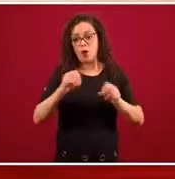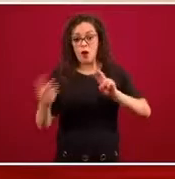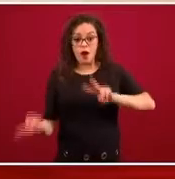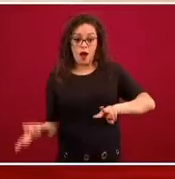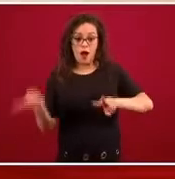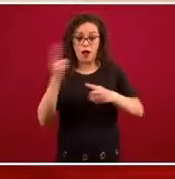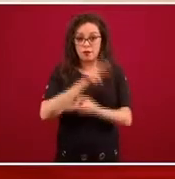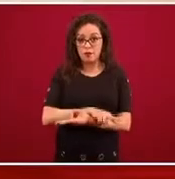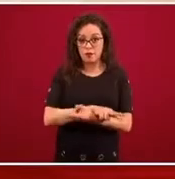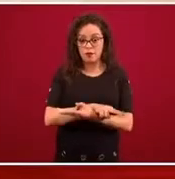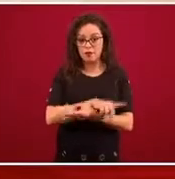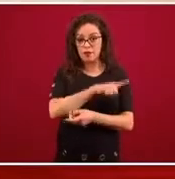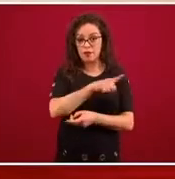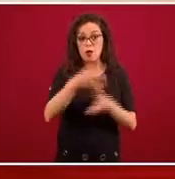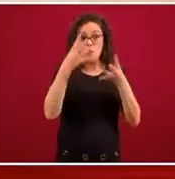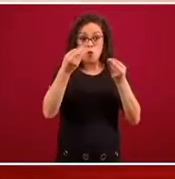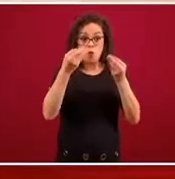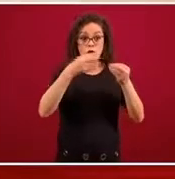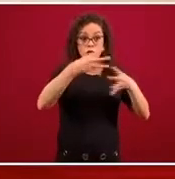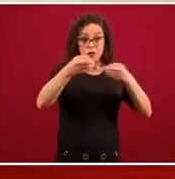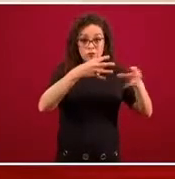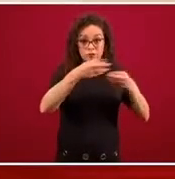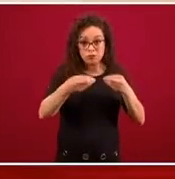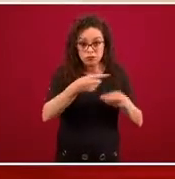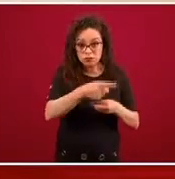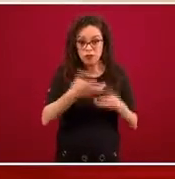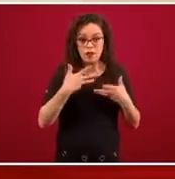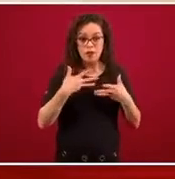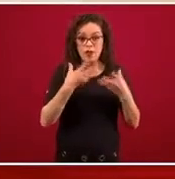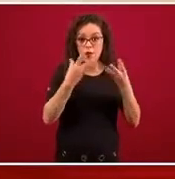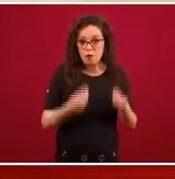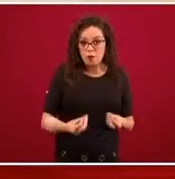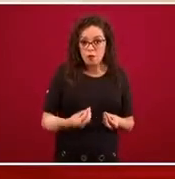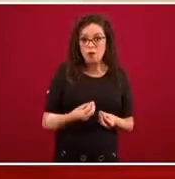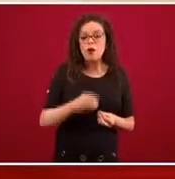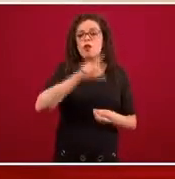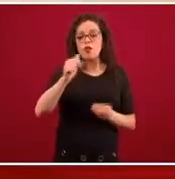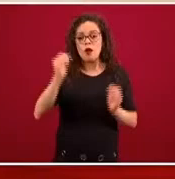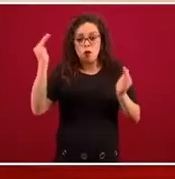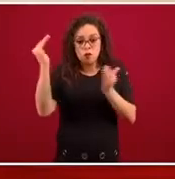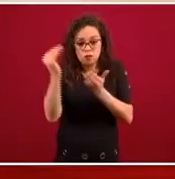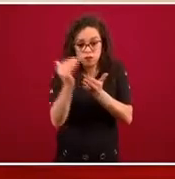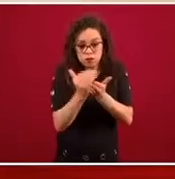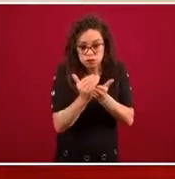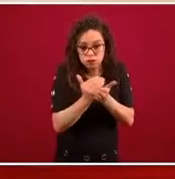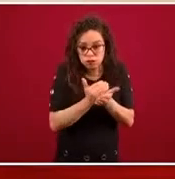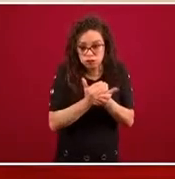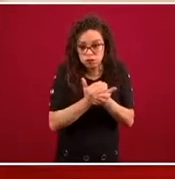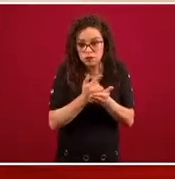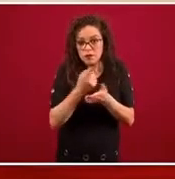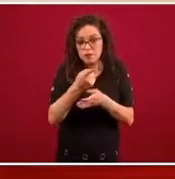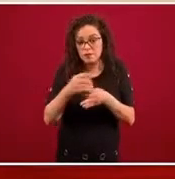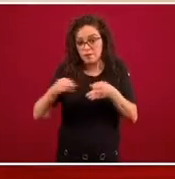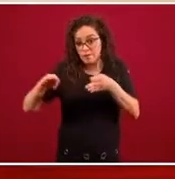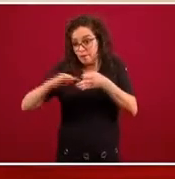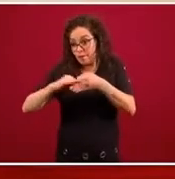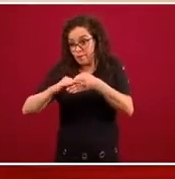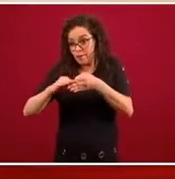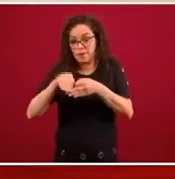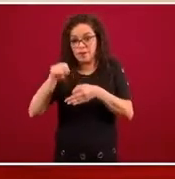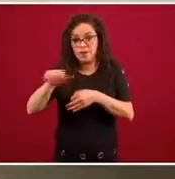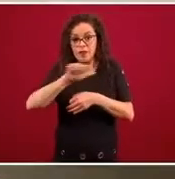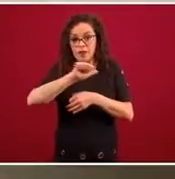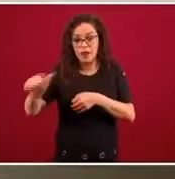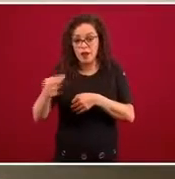as under control, but then they go out of control before May the 17th, then of course we will not be lifting any restrictions